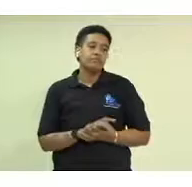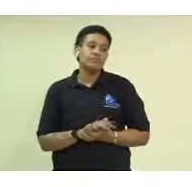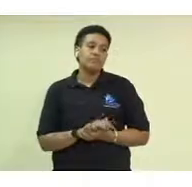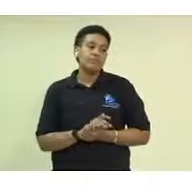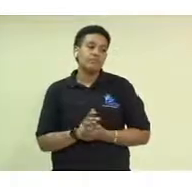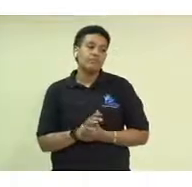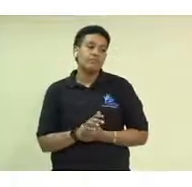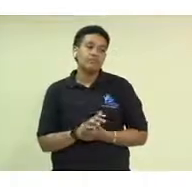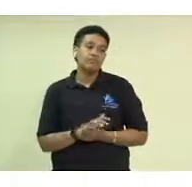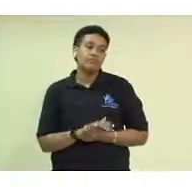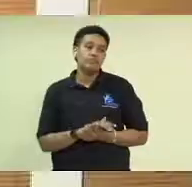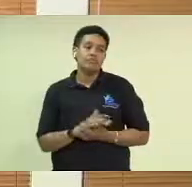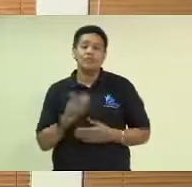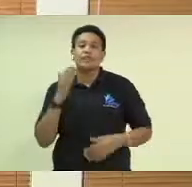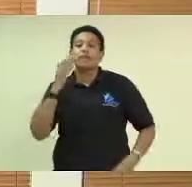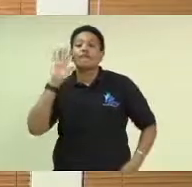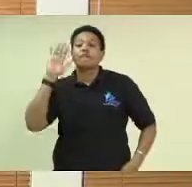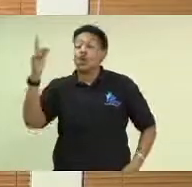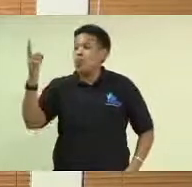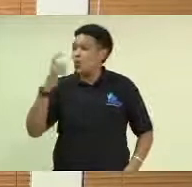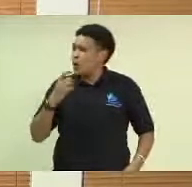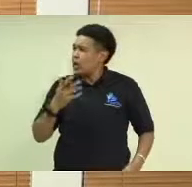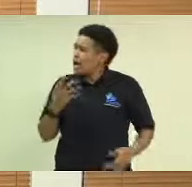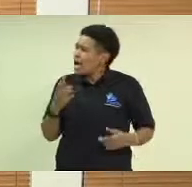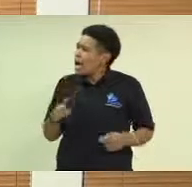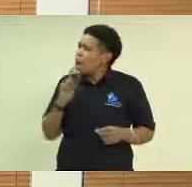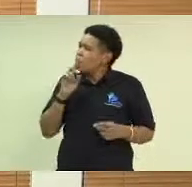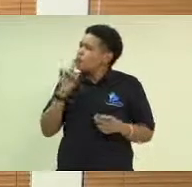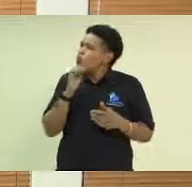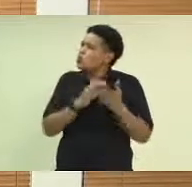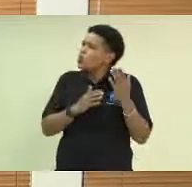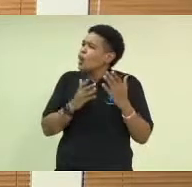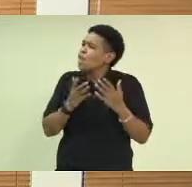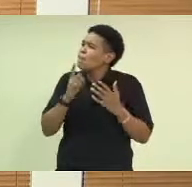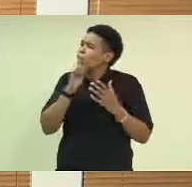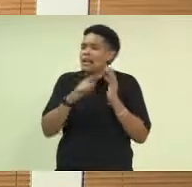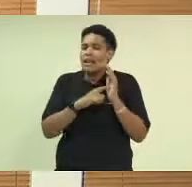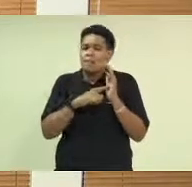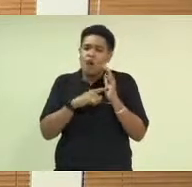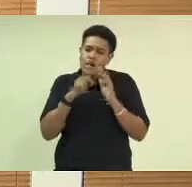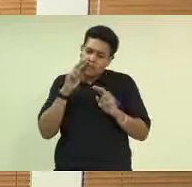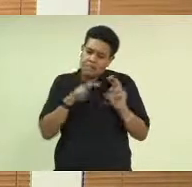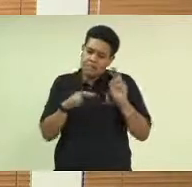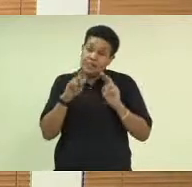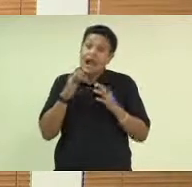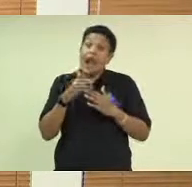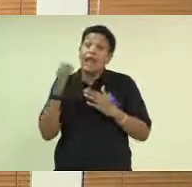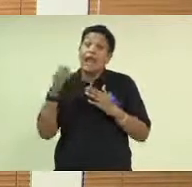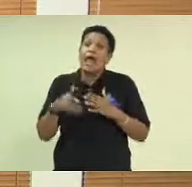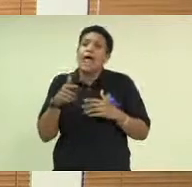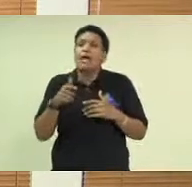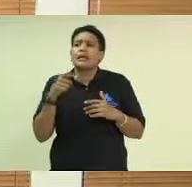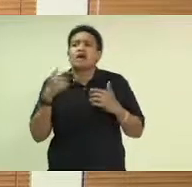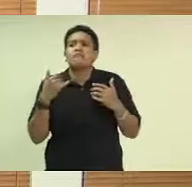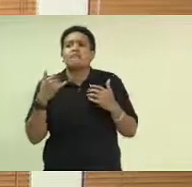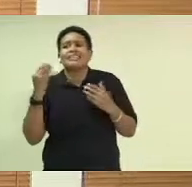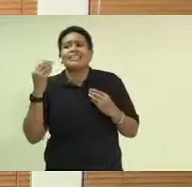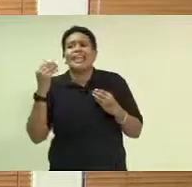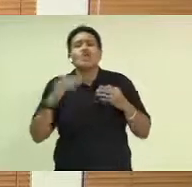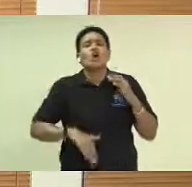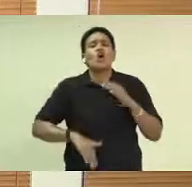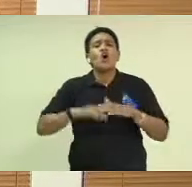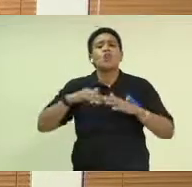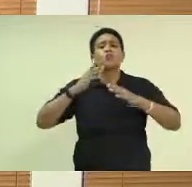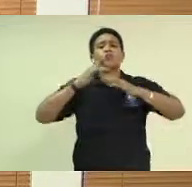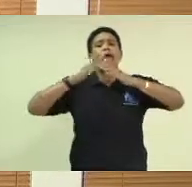Okay, thank you for that question. So we did some modeling at the end, up to date up to the end